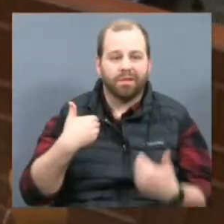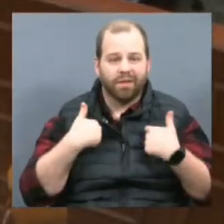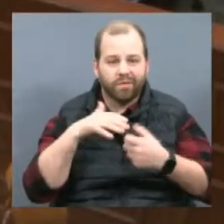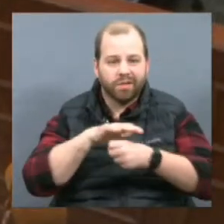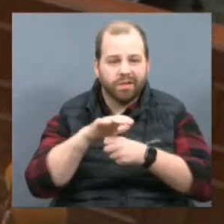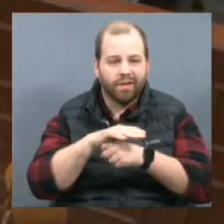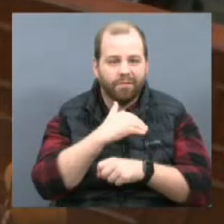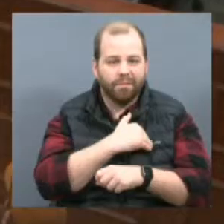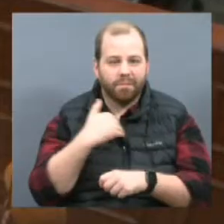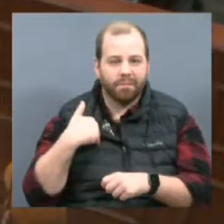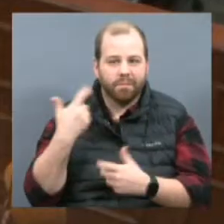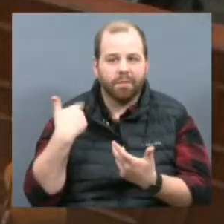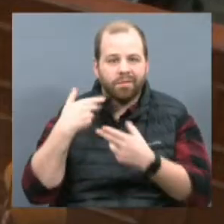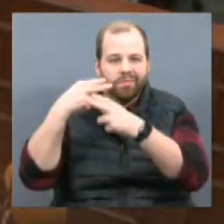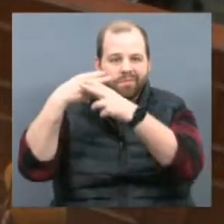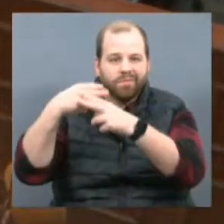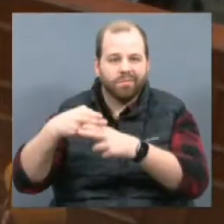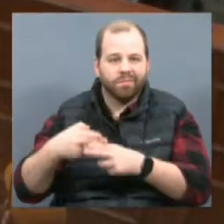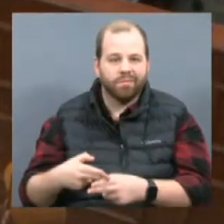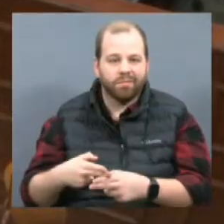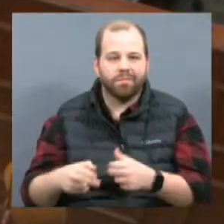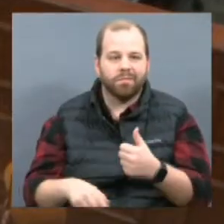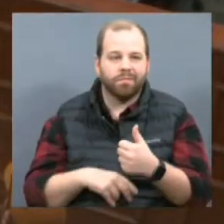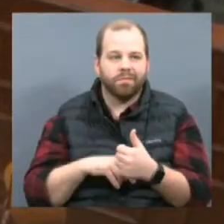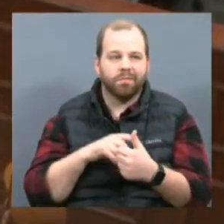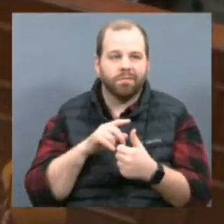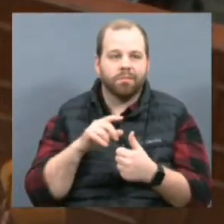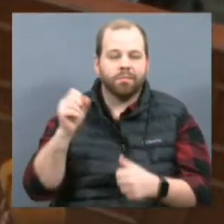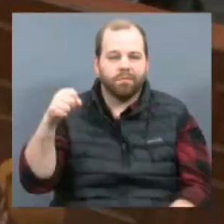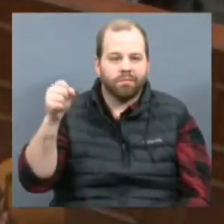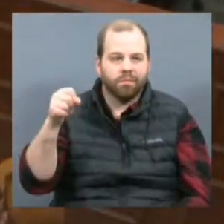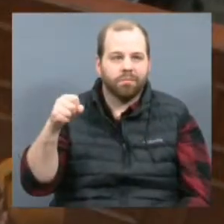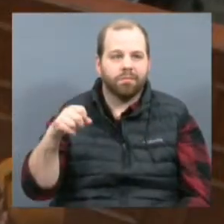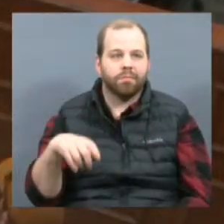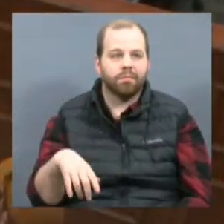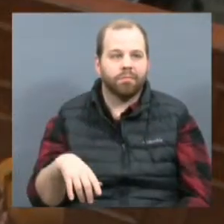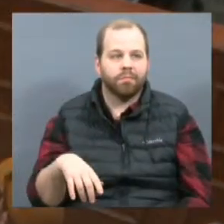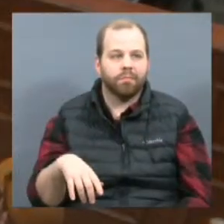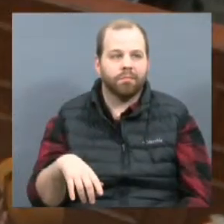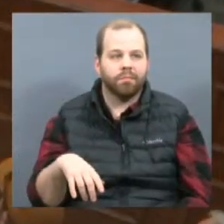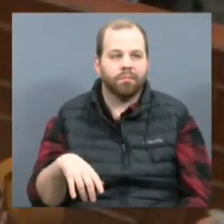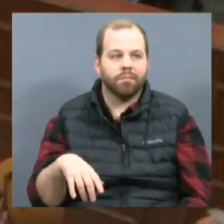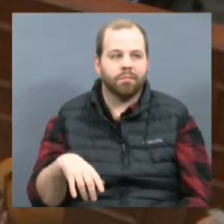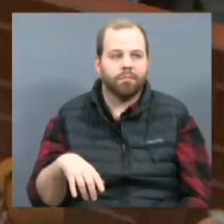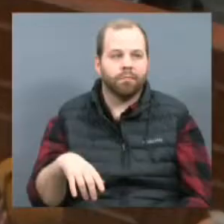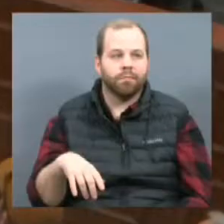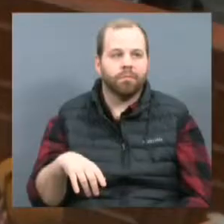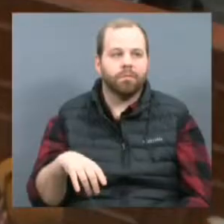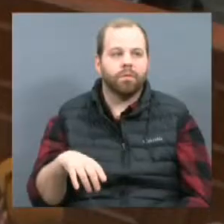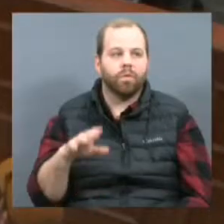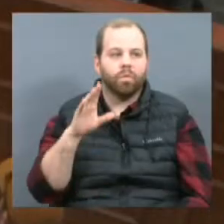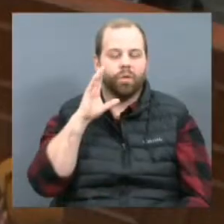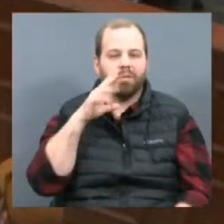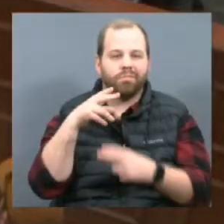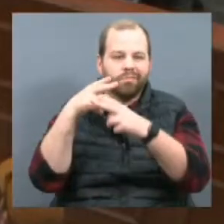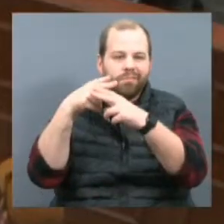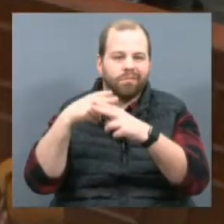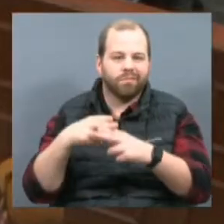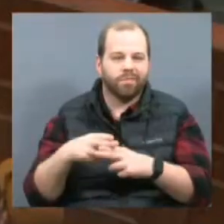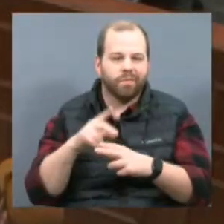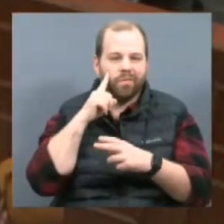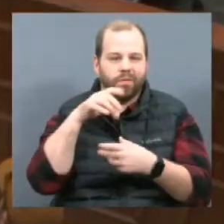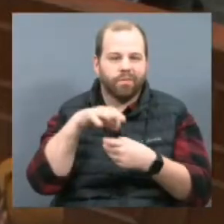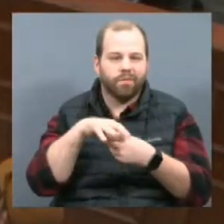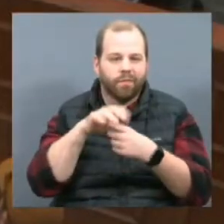I please get a roll call vote, please? Yes, sir. This is a roll call vote for the